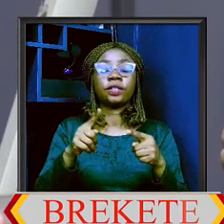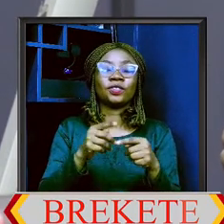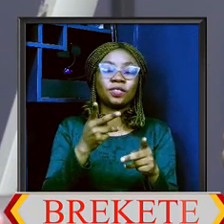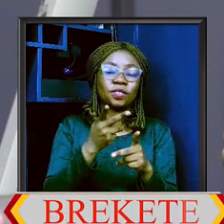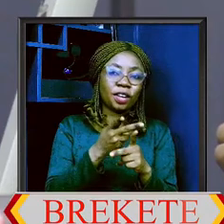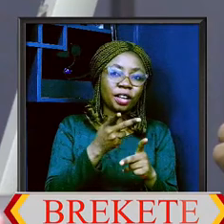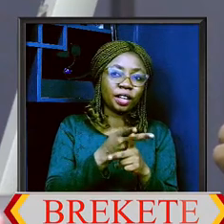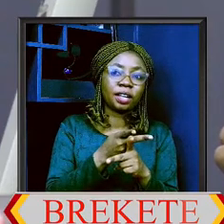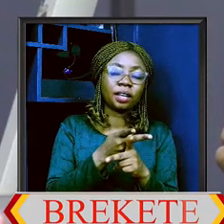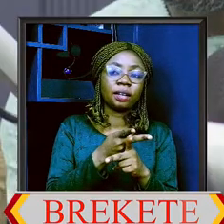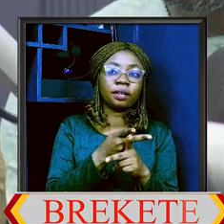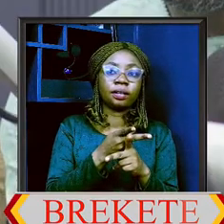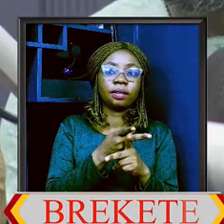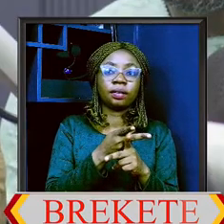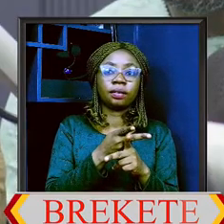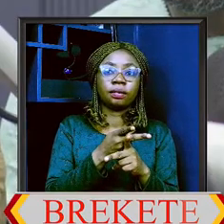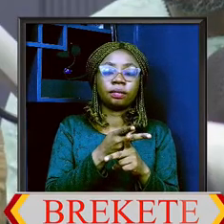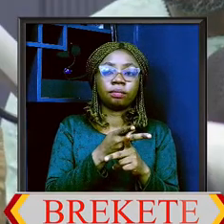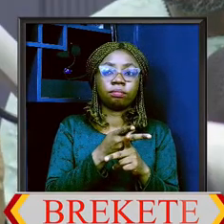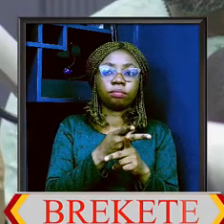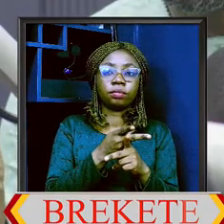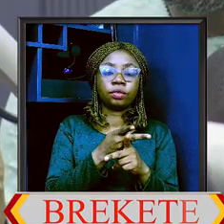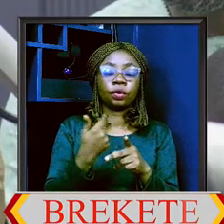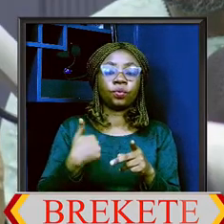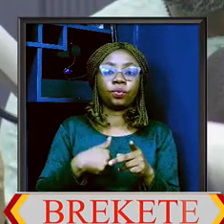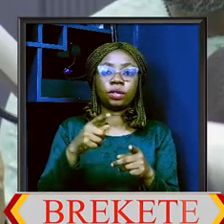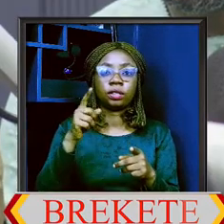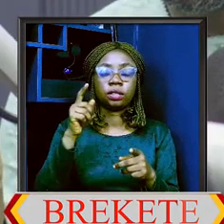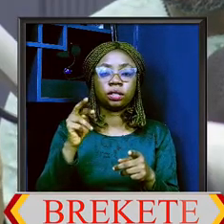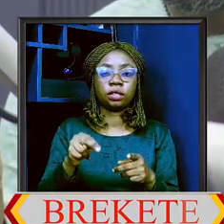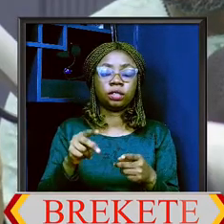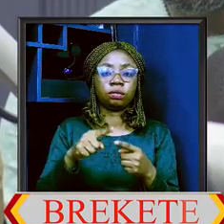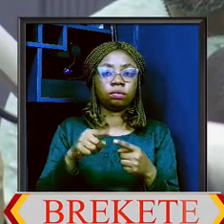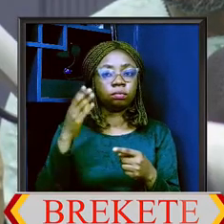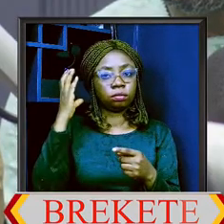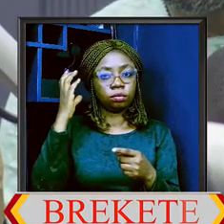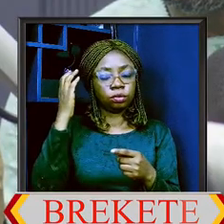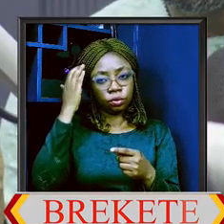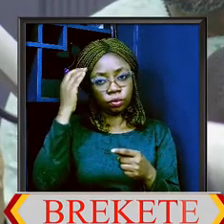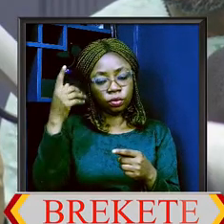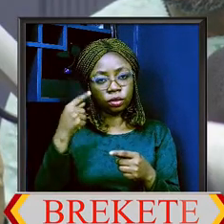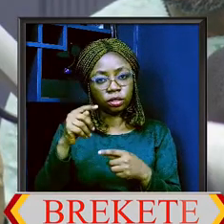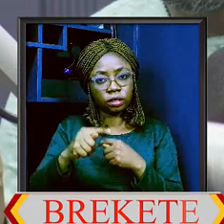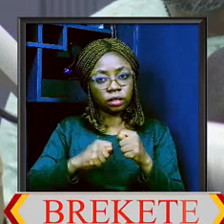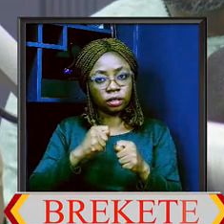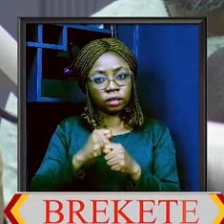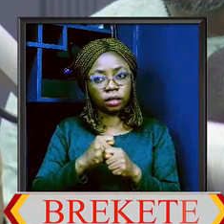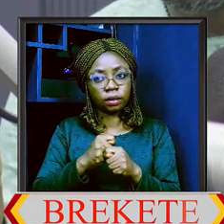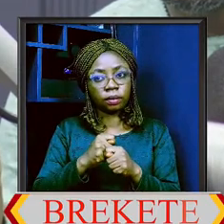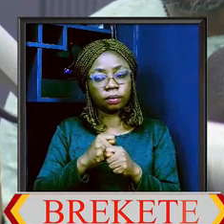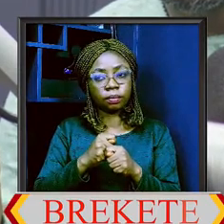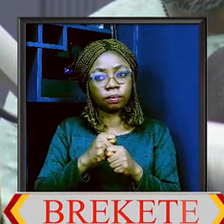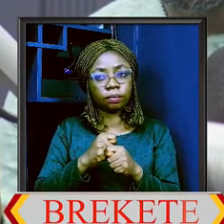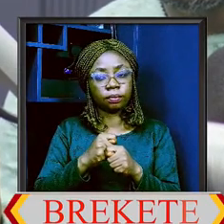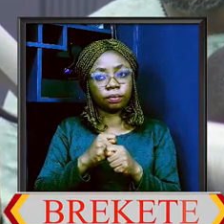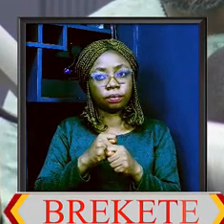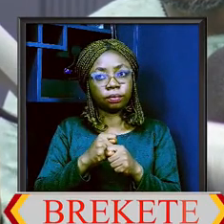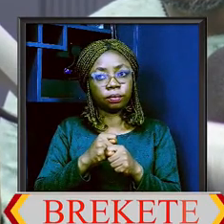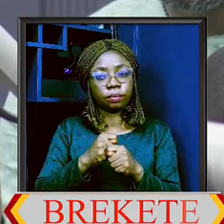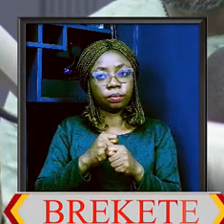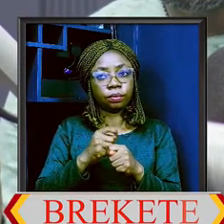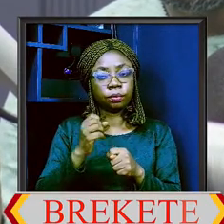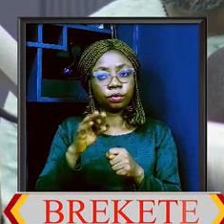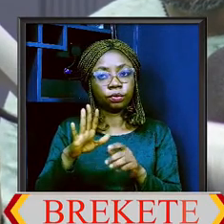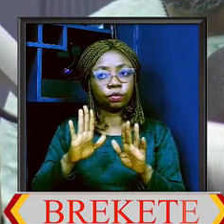caring we want to produce the type of uh children in Nigeria that might be